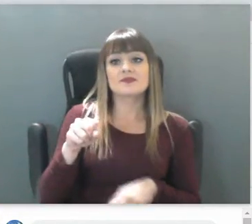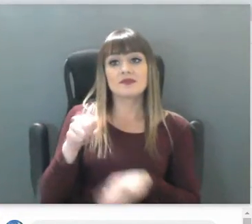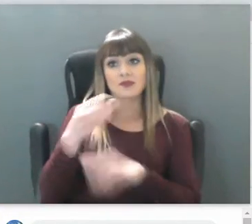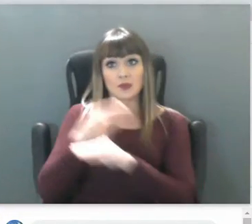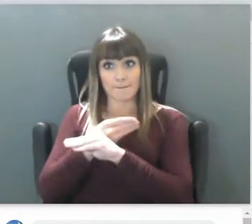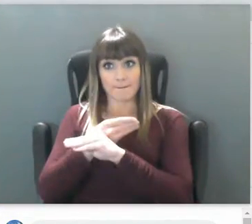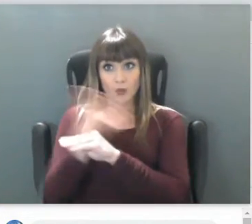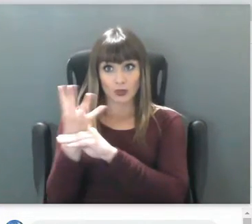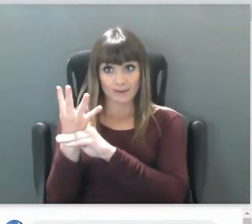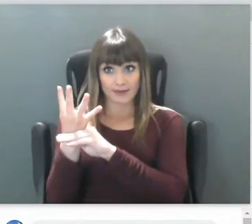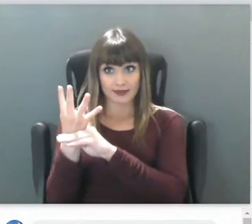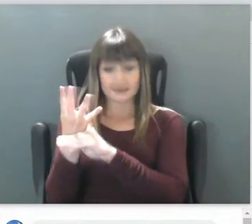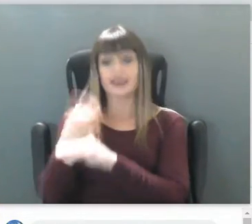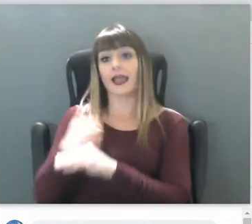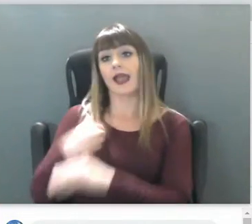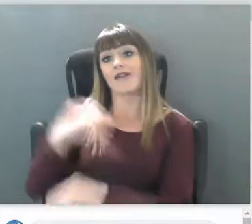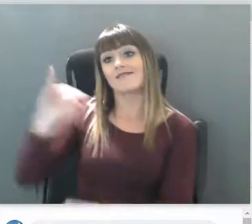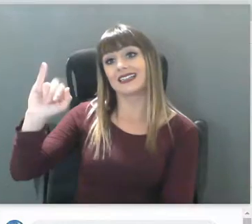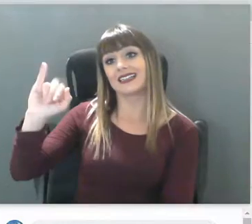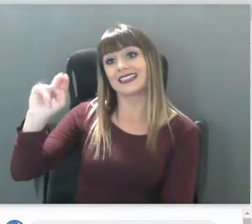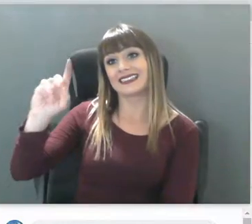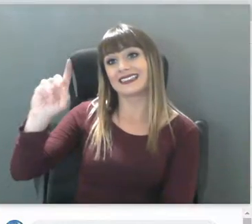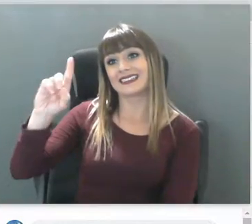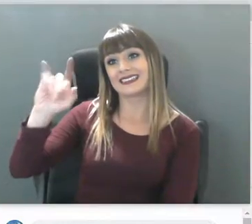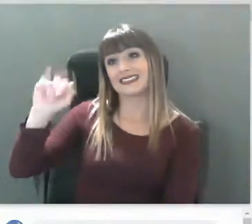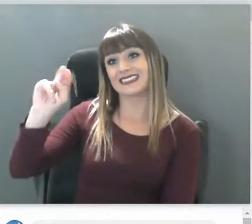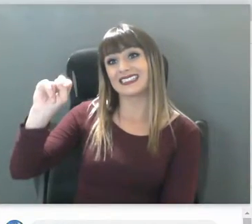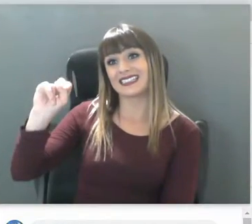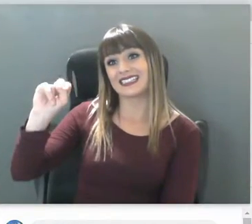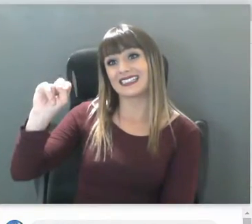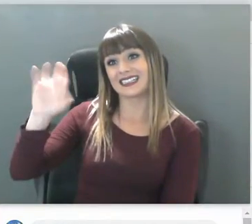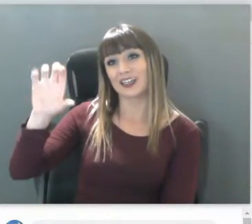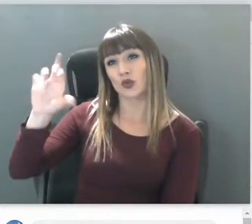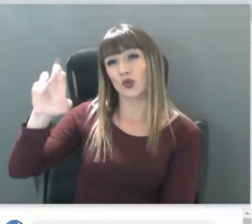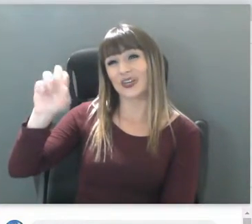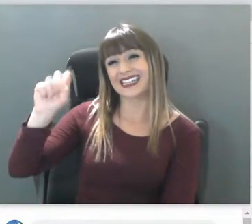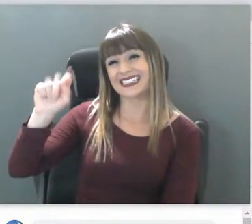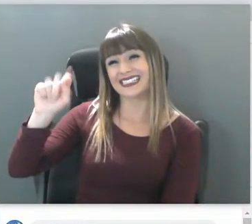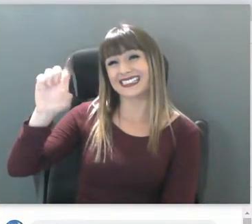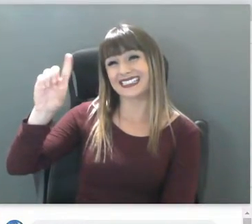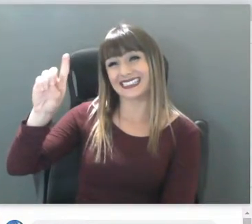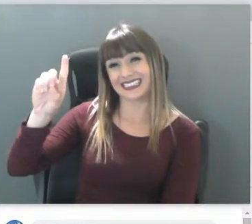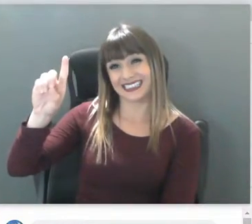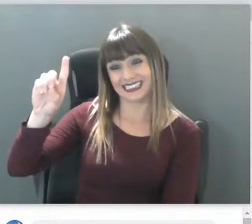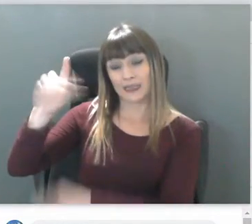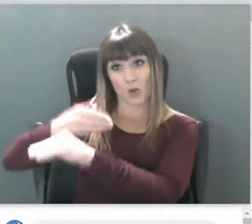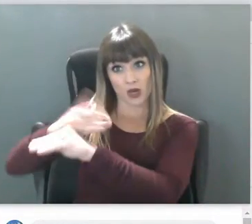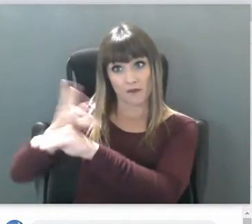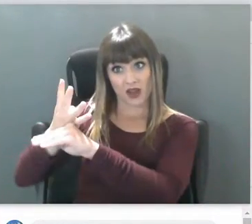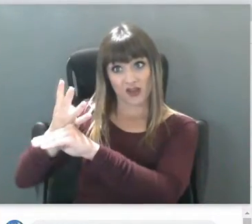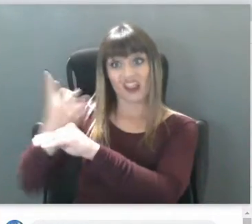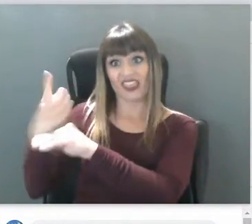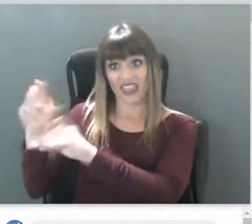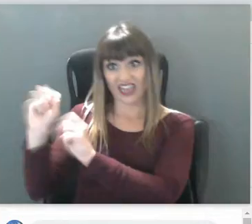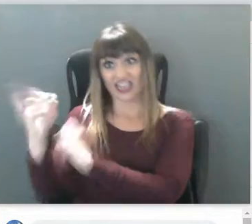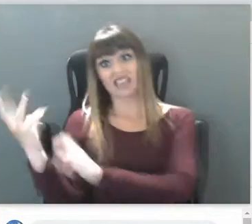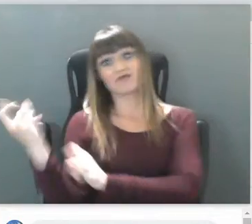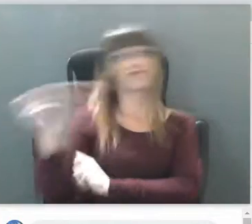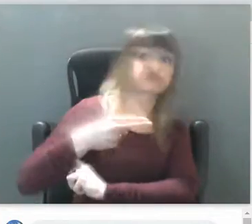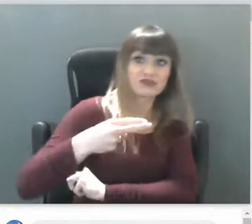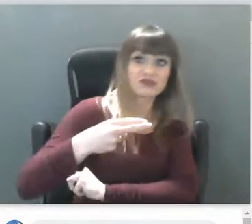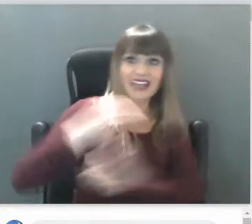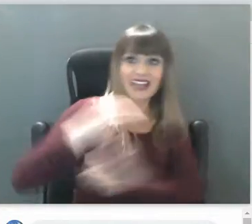also an Indian-crested porcupine. They've been known to take down tigers. So they don't shoot the quills. Are you biting? Yeah, I'm glad you mentioned